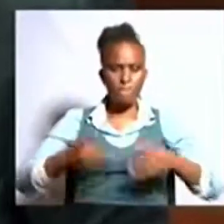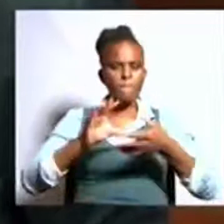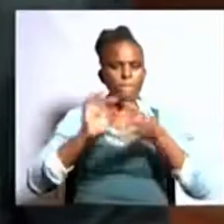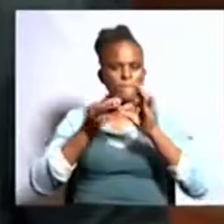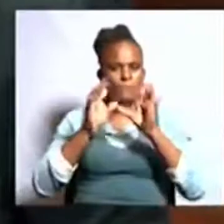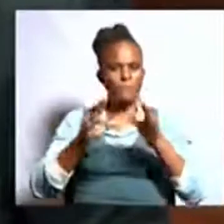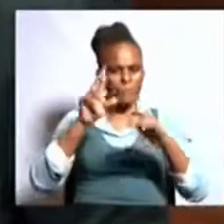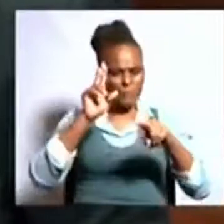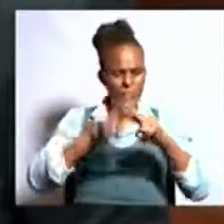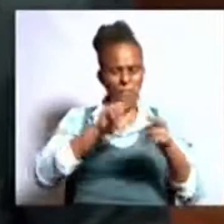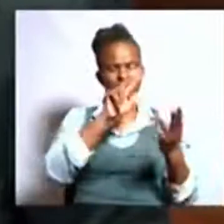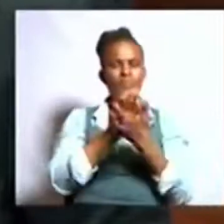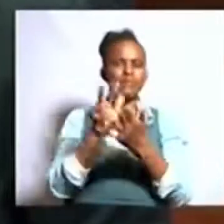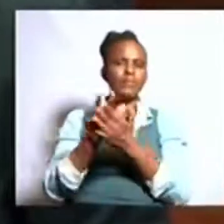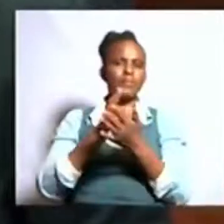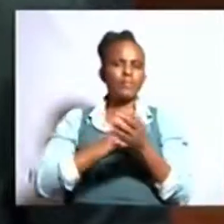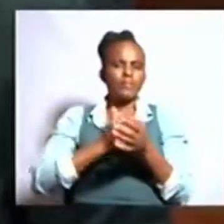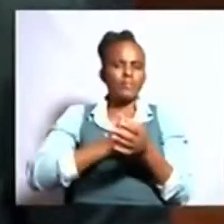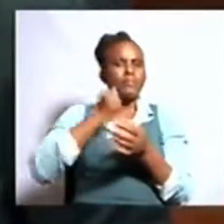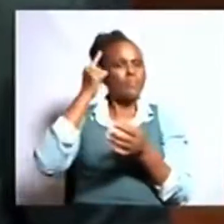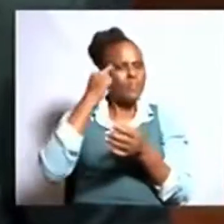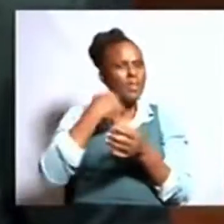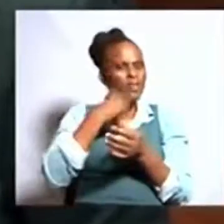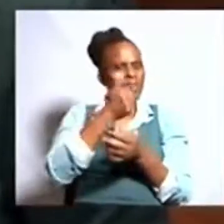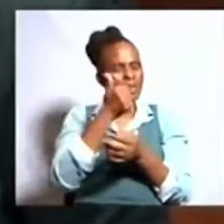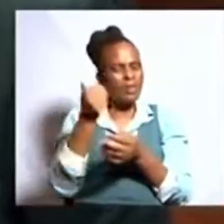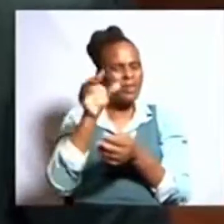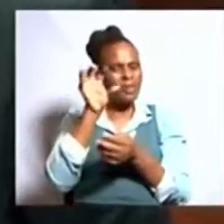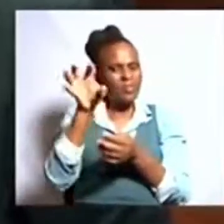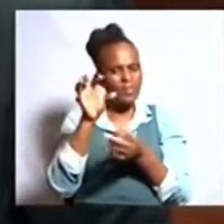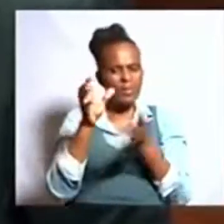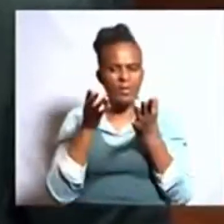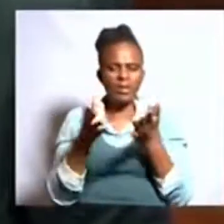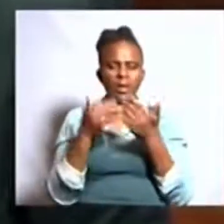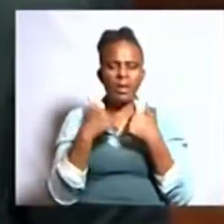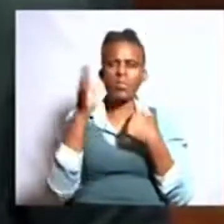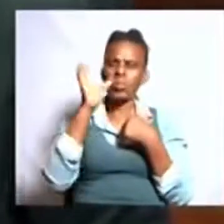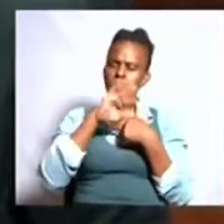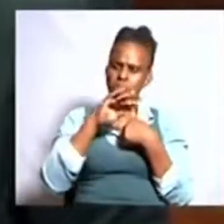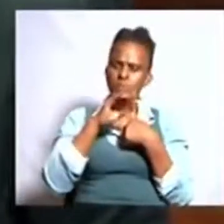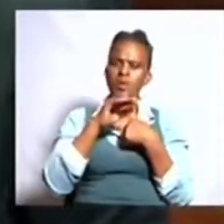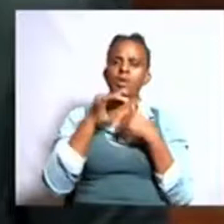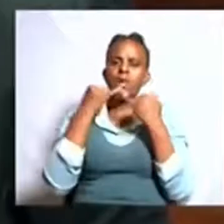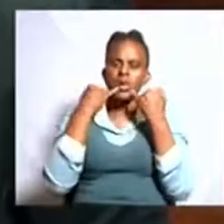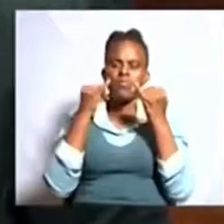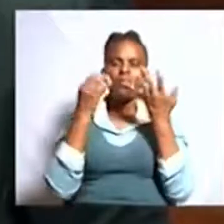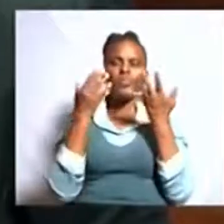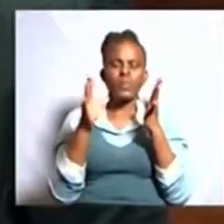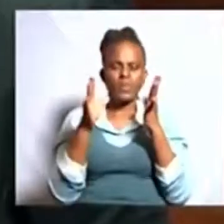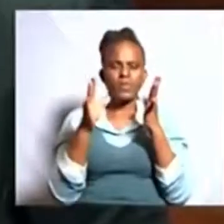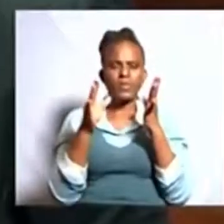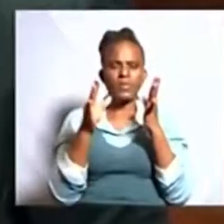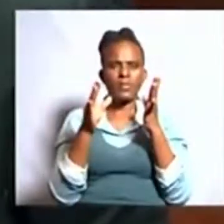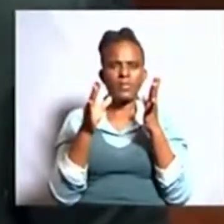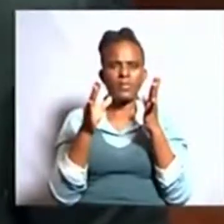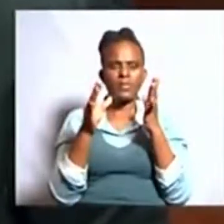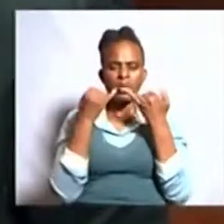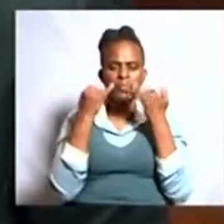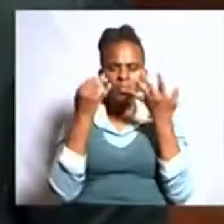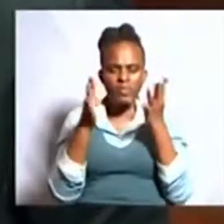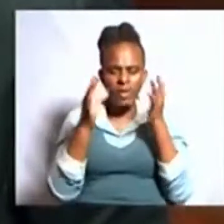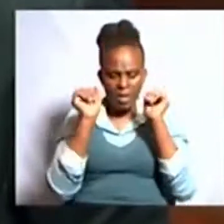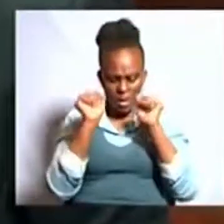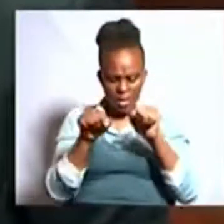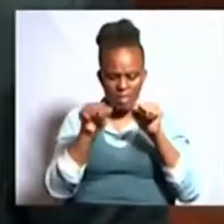to approve, and I think there are other provinces that have been here. They confirmed to that they were able